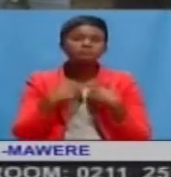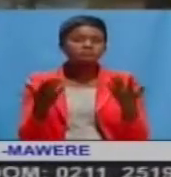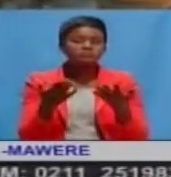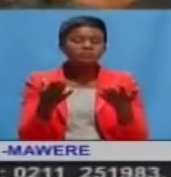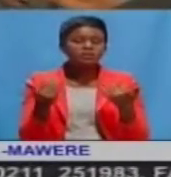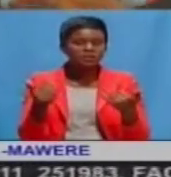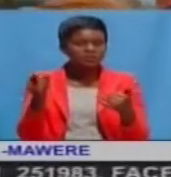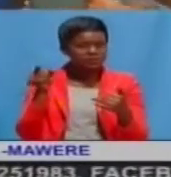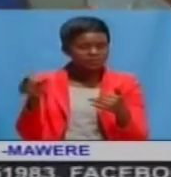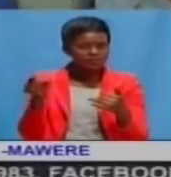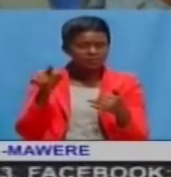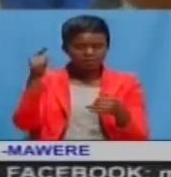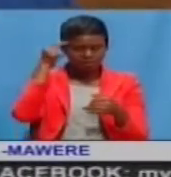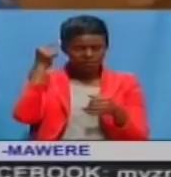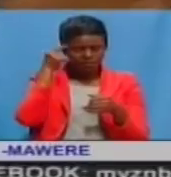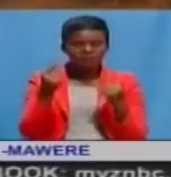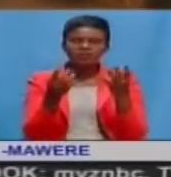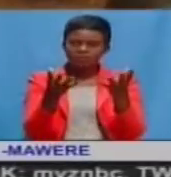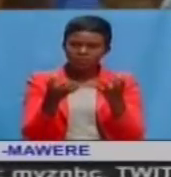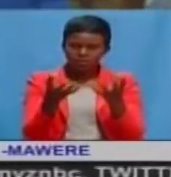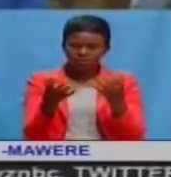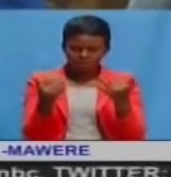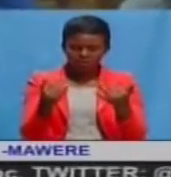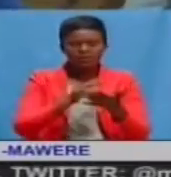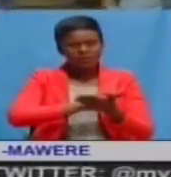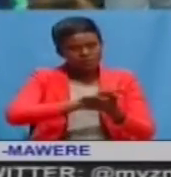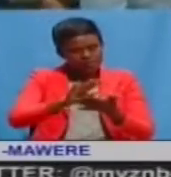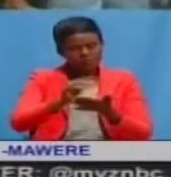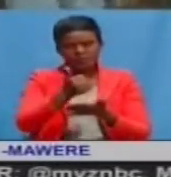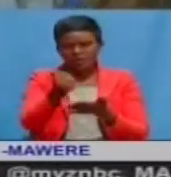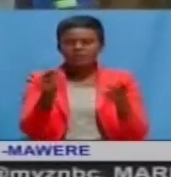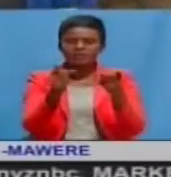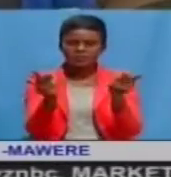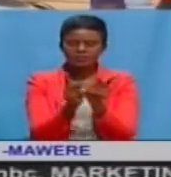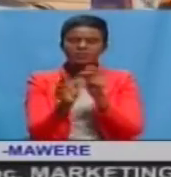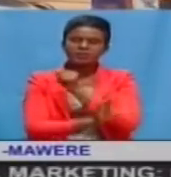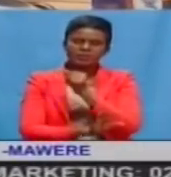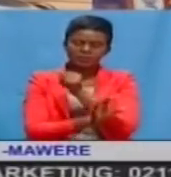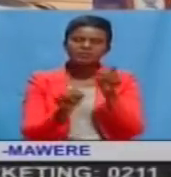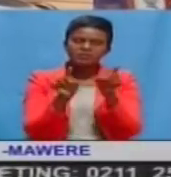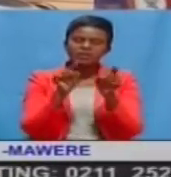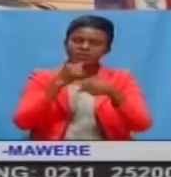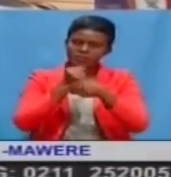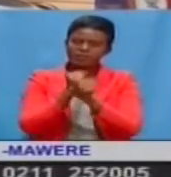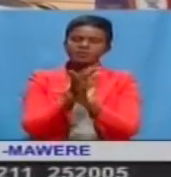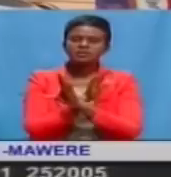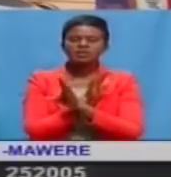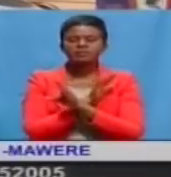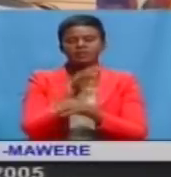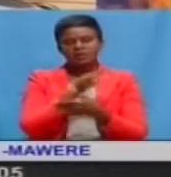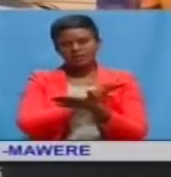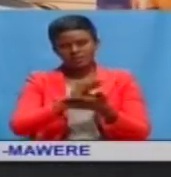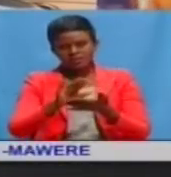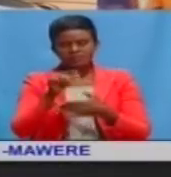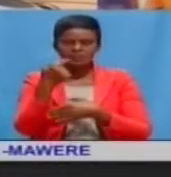is against this background that government wants the cleanness to be extended to other parts of the country through the Make Zambia Clean, Green and